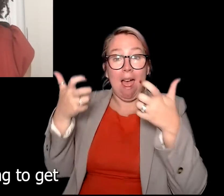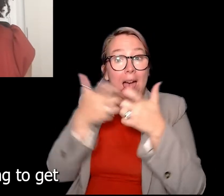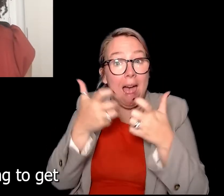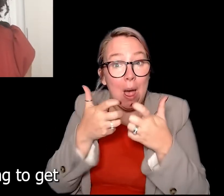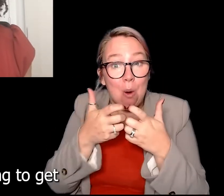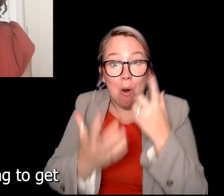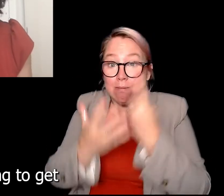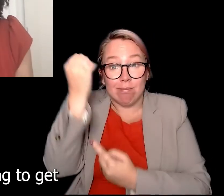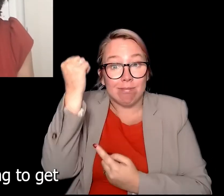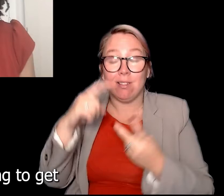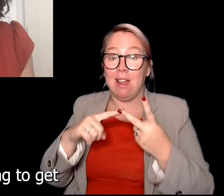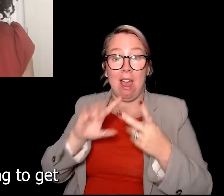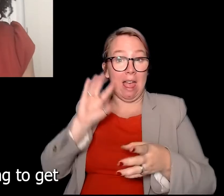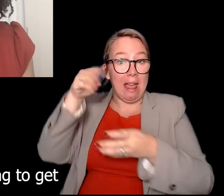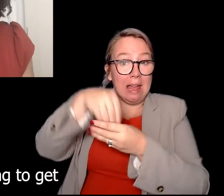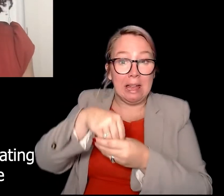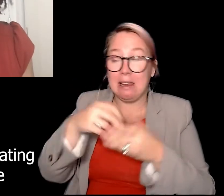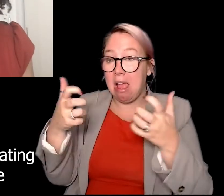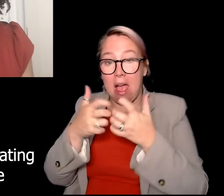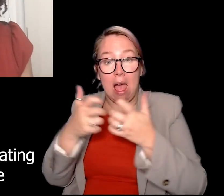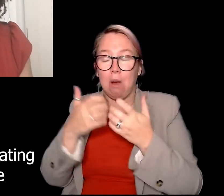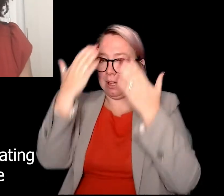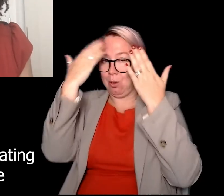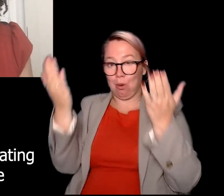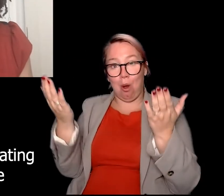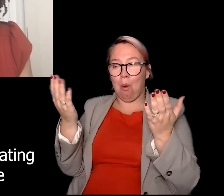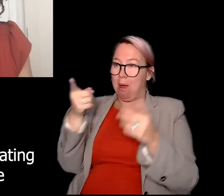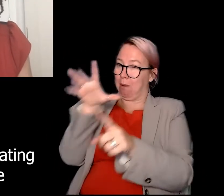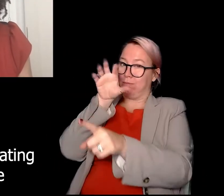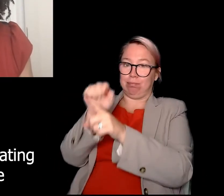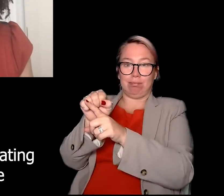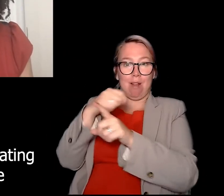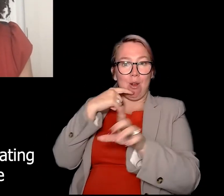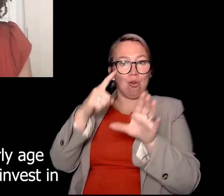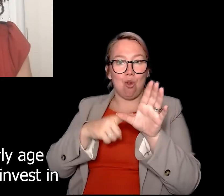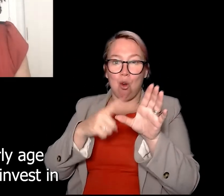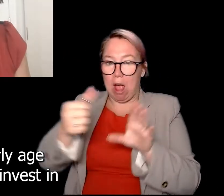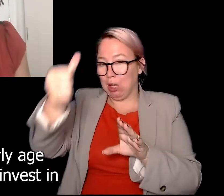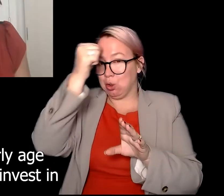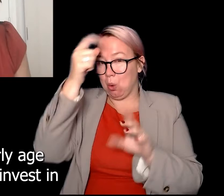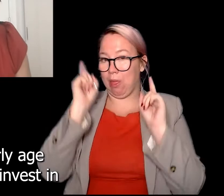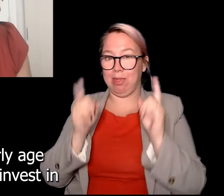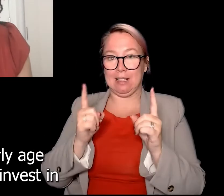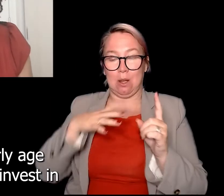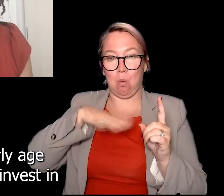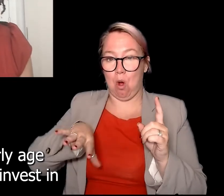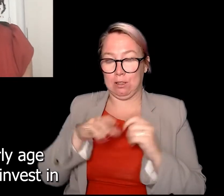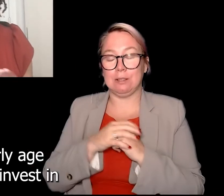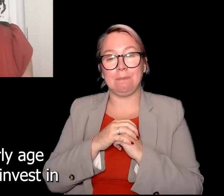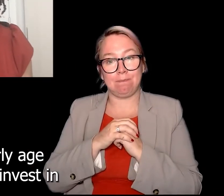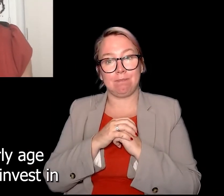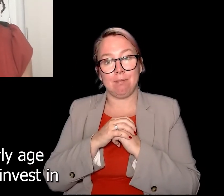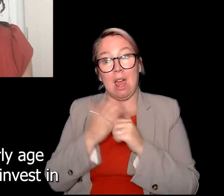I want to make that. I didn't know how I was going to get to making that or participating in creating that future, but I knew from a very early